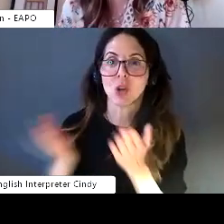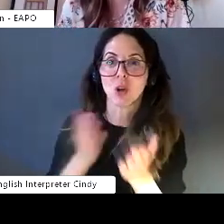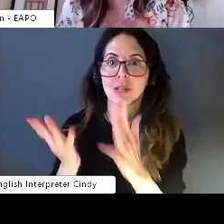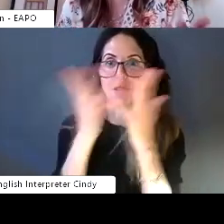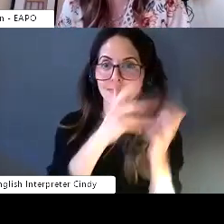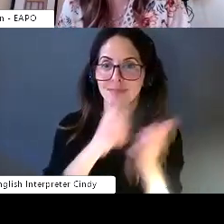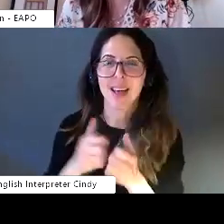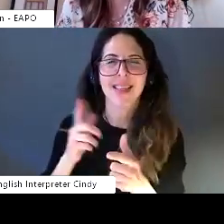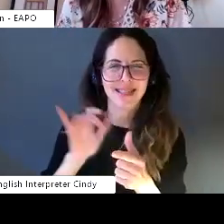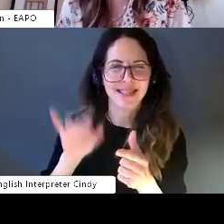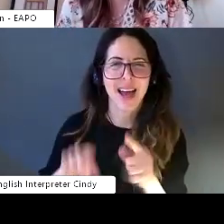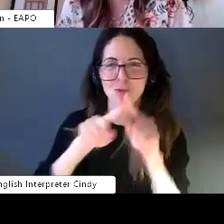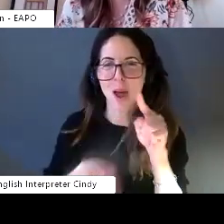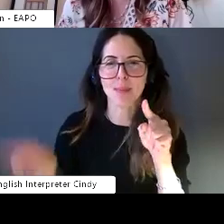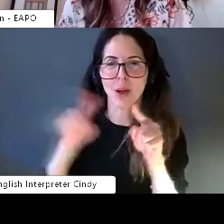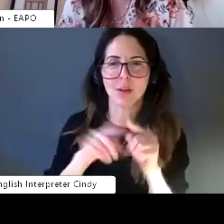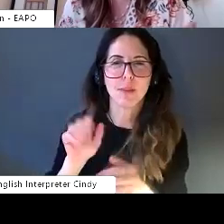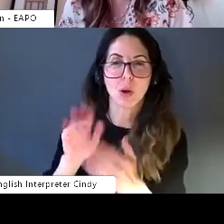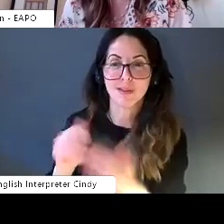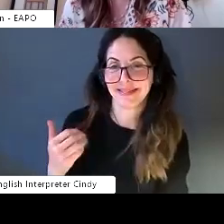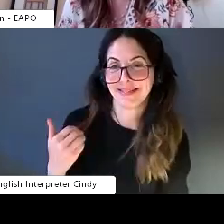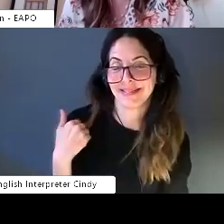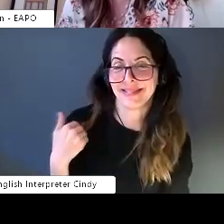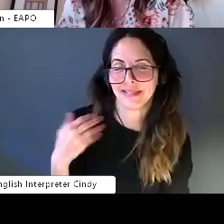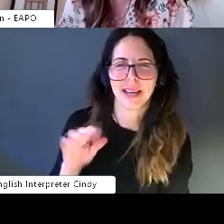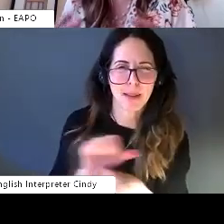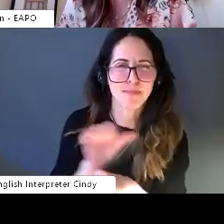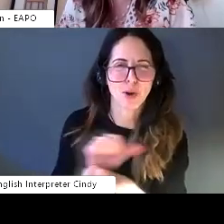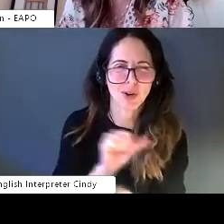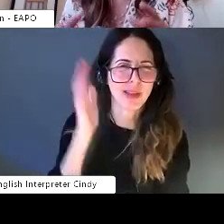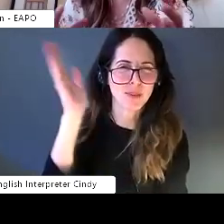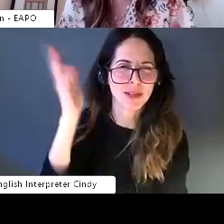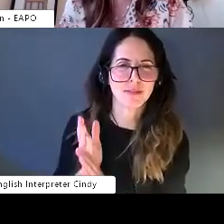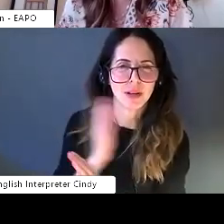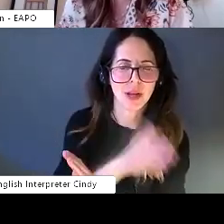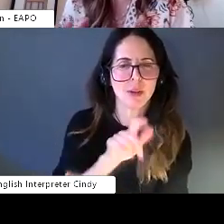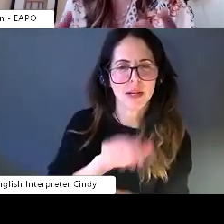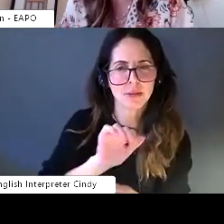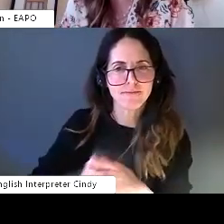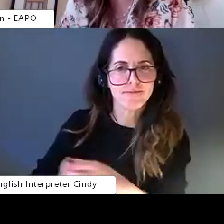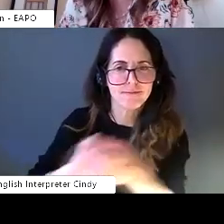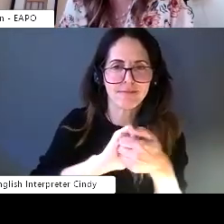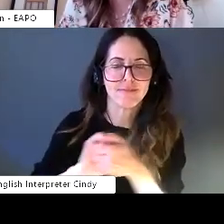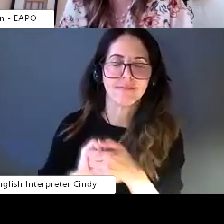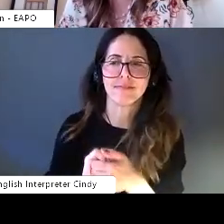wraparound approach, similar to what Alberta had just been speaking to as well, that we have to work together and provide that support.